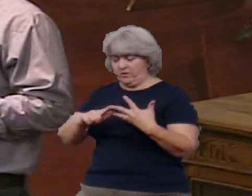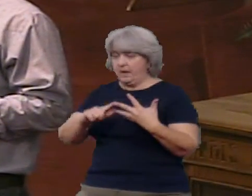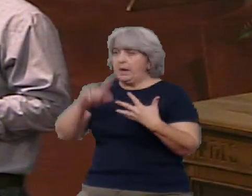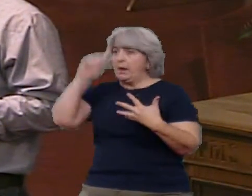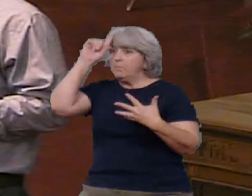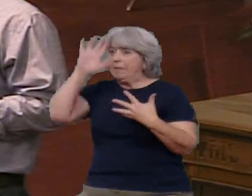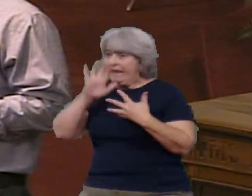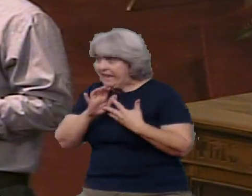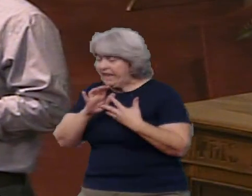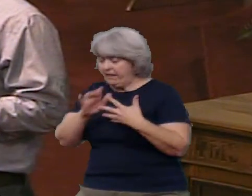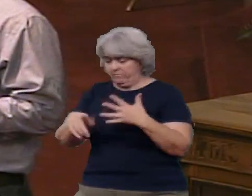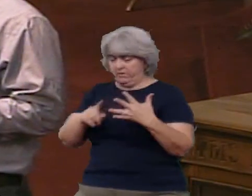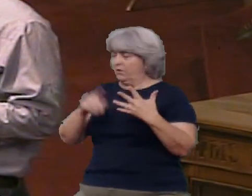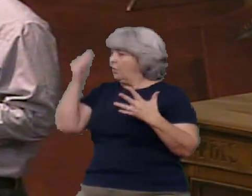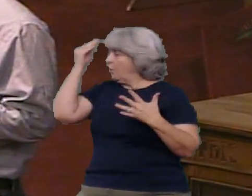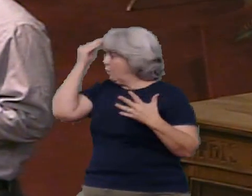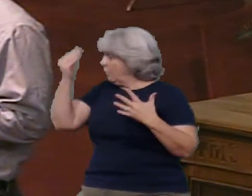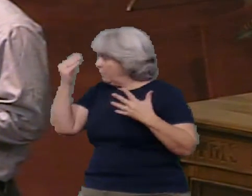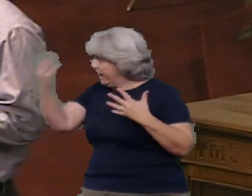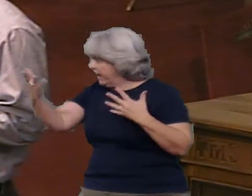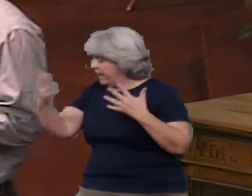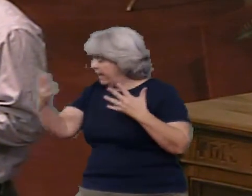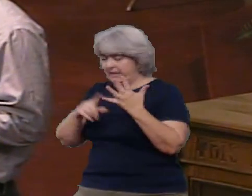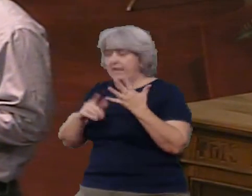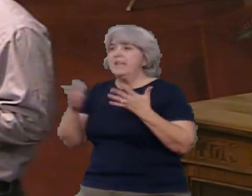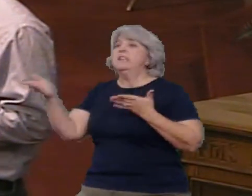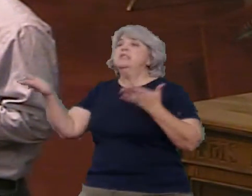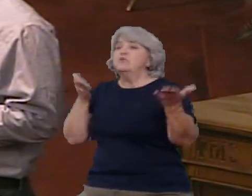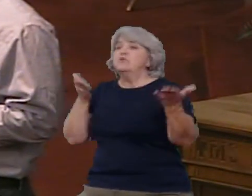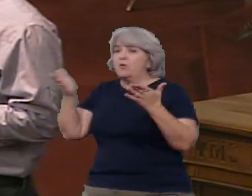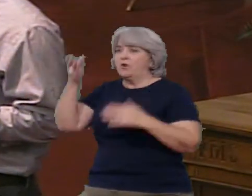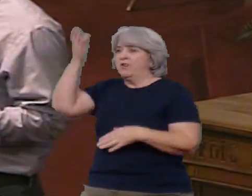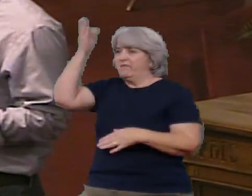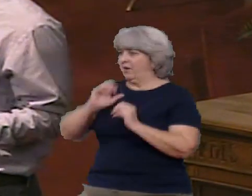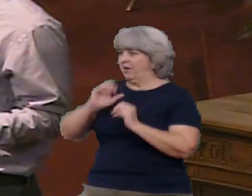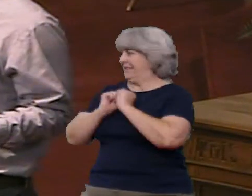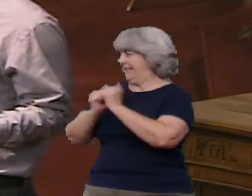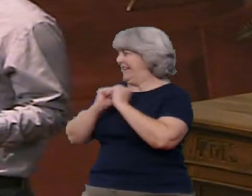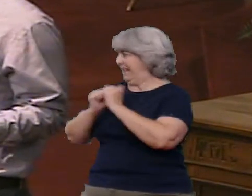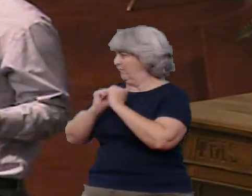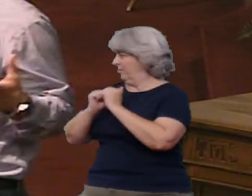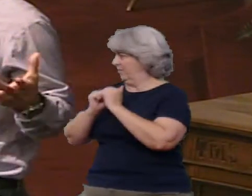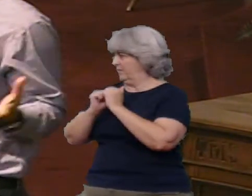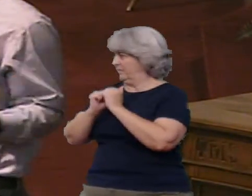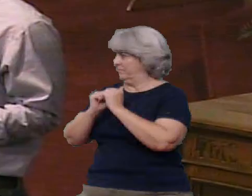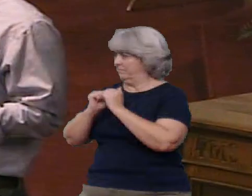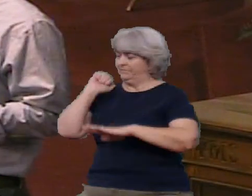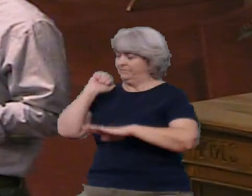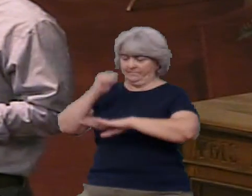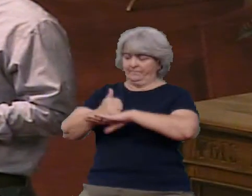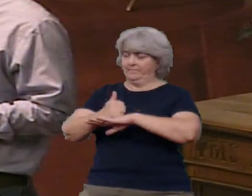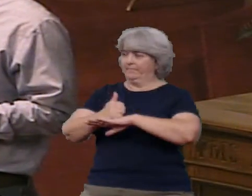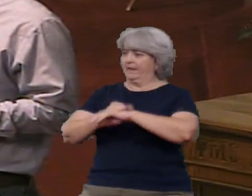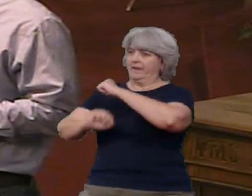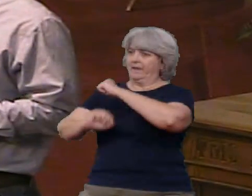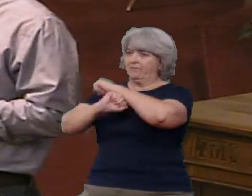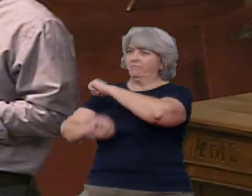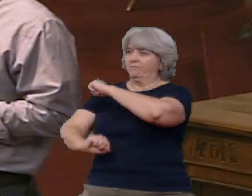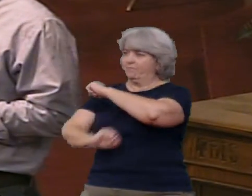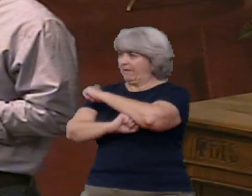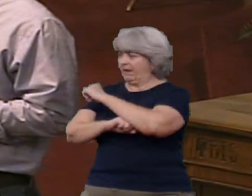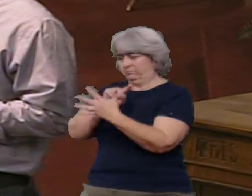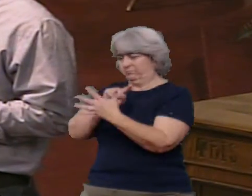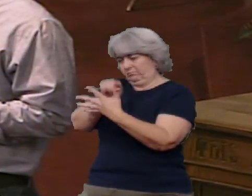to obey. And then we're all going to serve God together. And laying that foundation and having those 5 factors